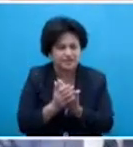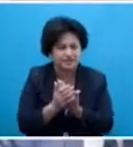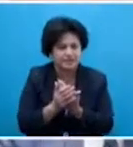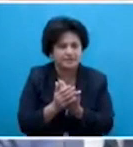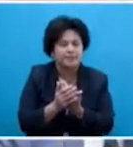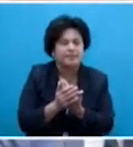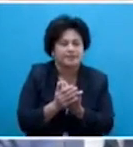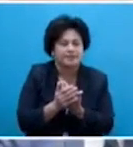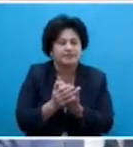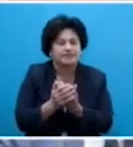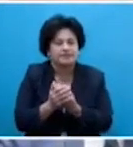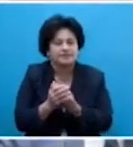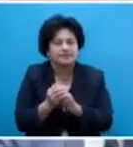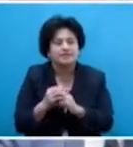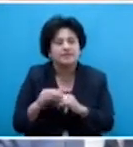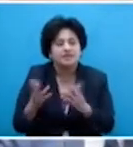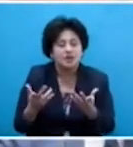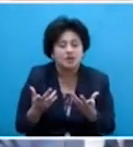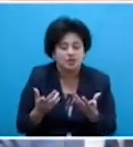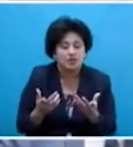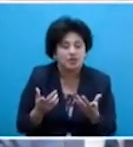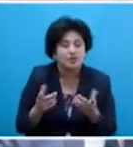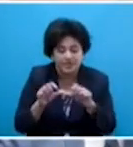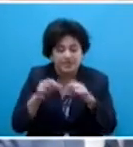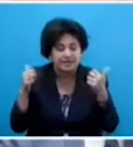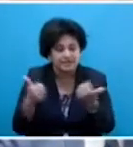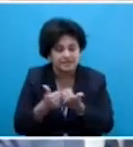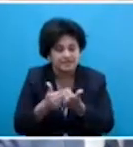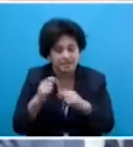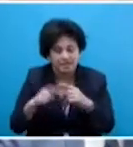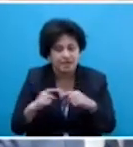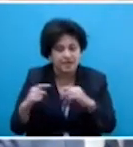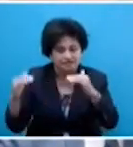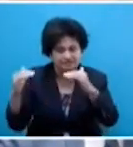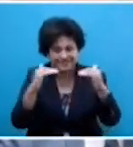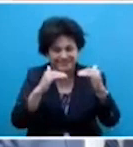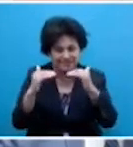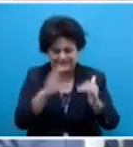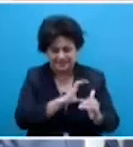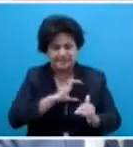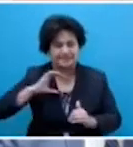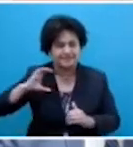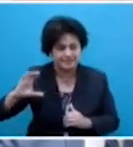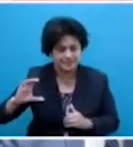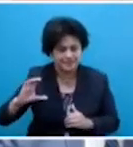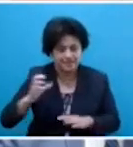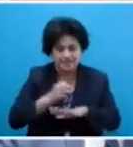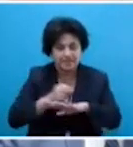of the country. In bringing about equal citizenry, the government has extended public